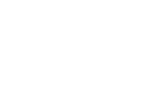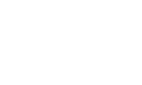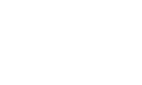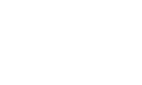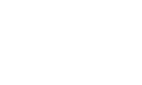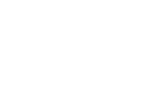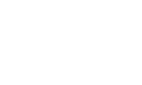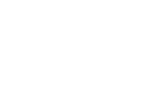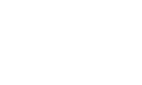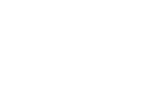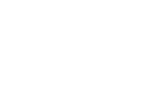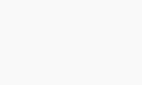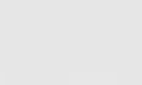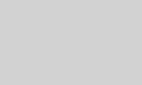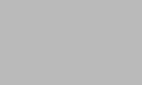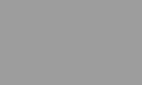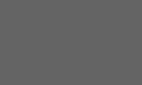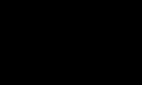Clean Logic.